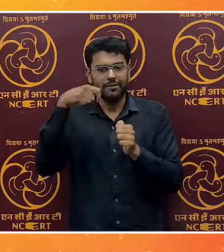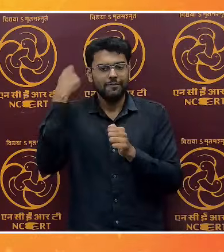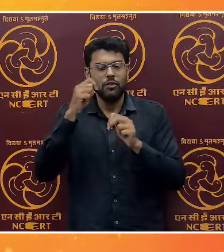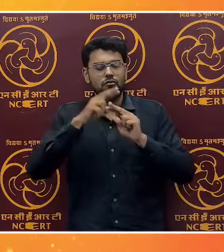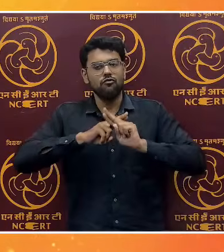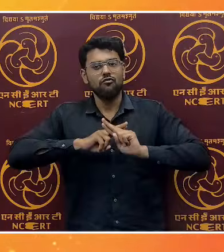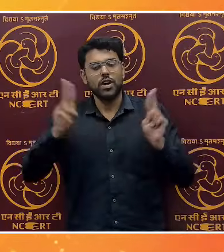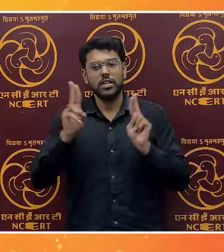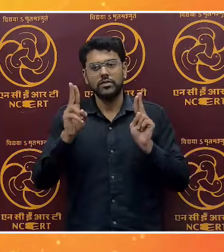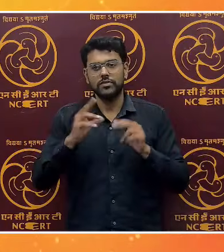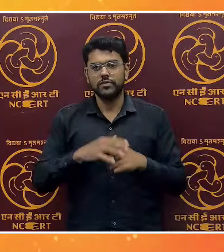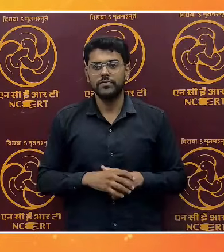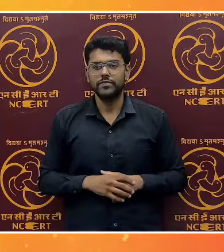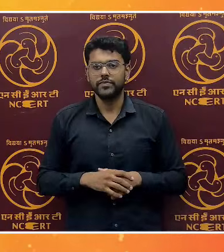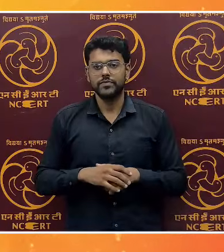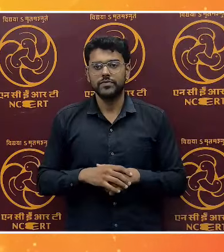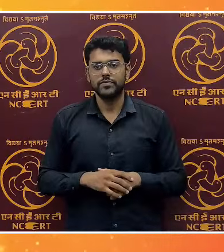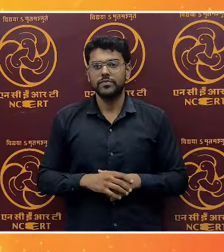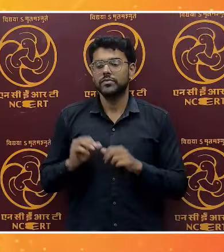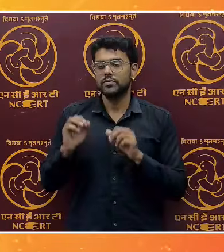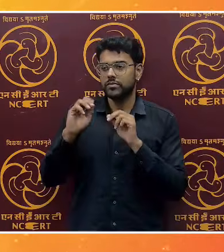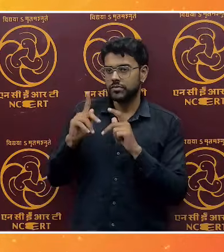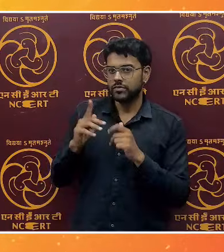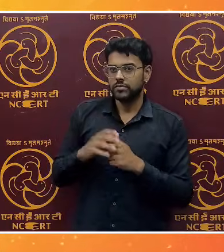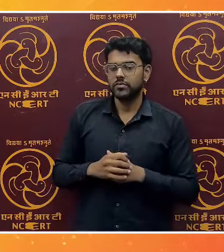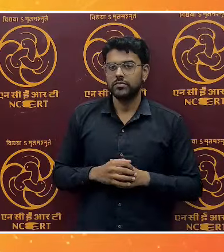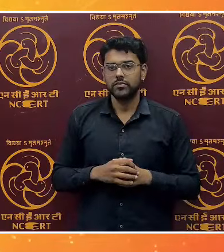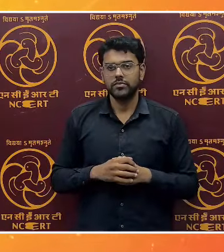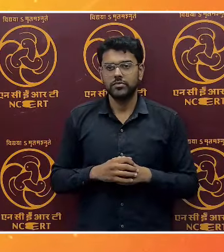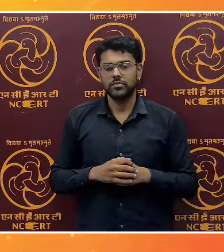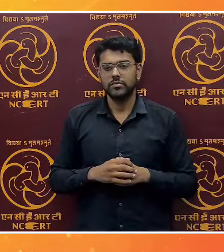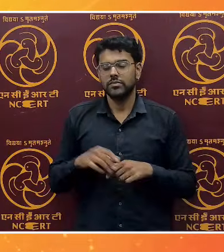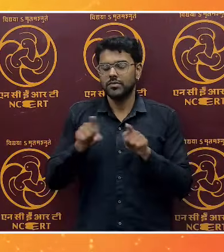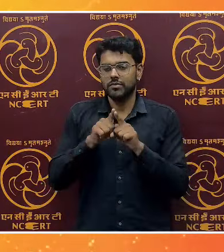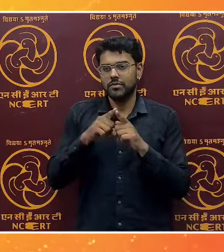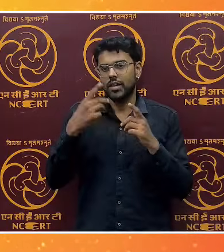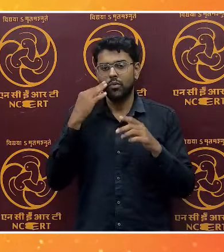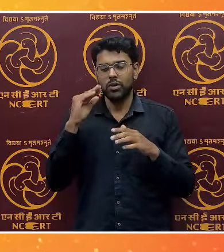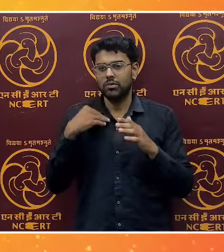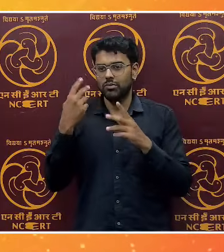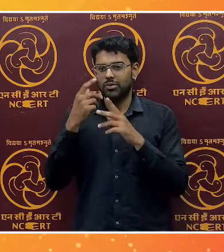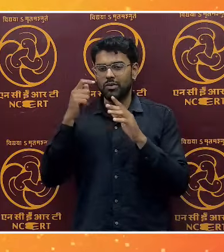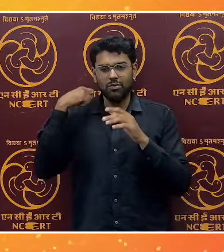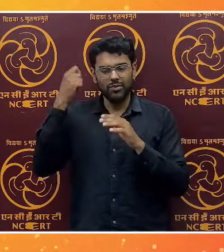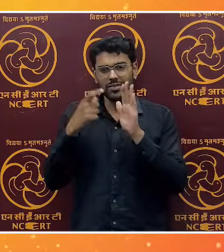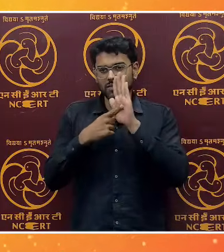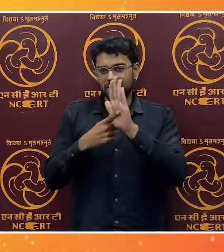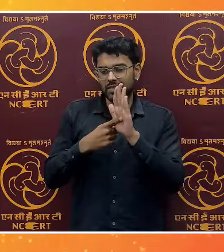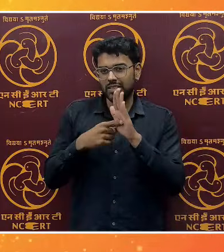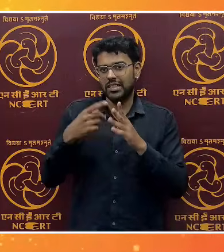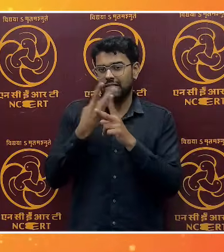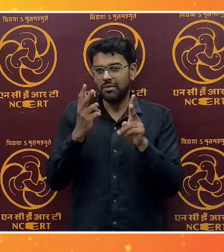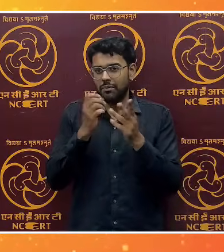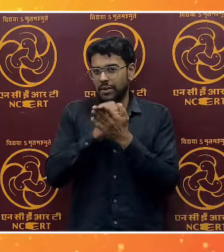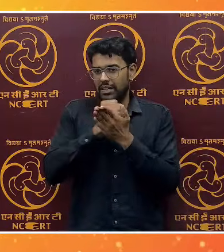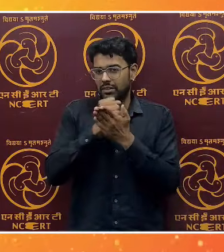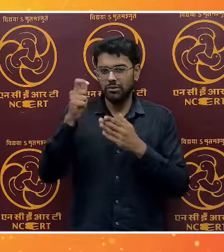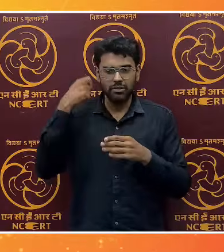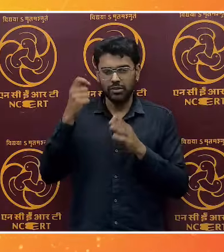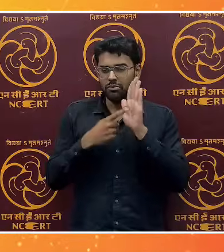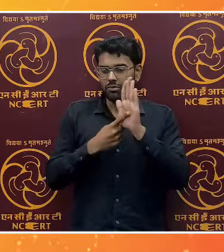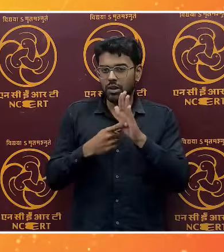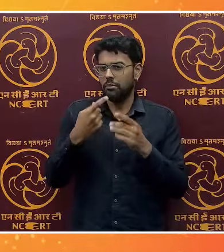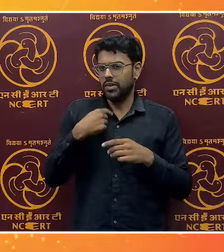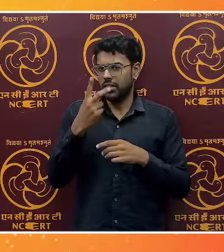video will come. All right. So ma'am, like when you were showing us that video of retakes, I noticed one thing, that the anchor